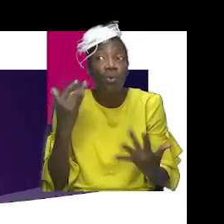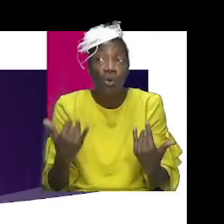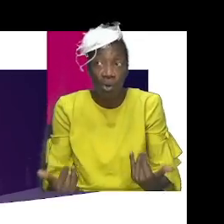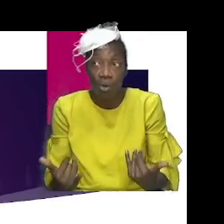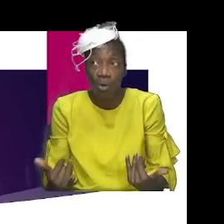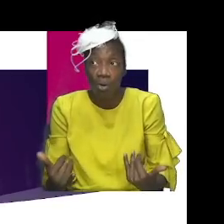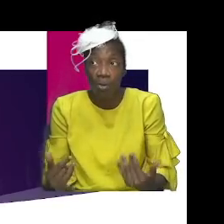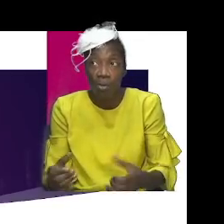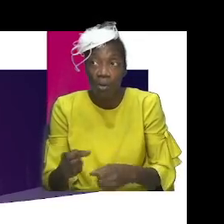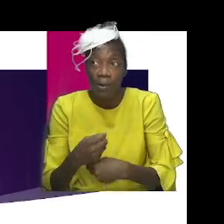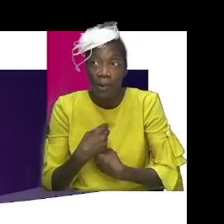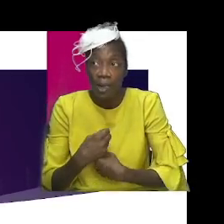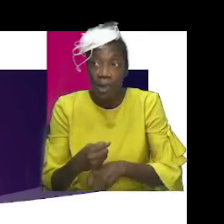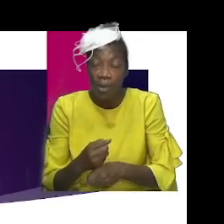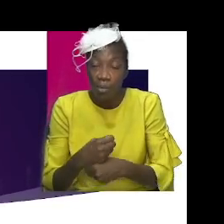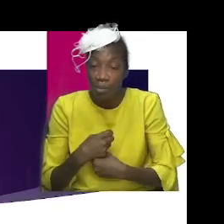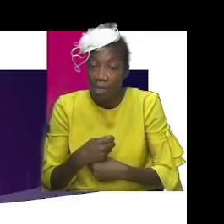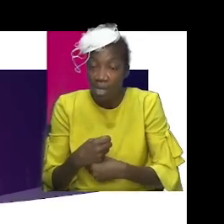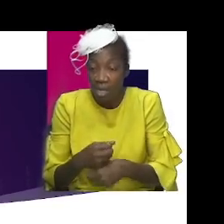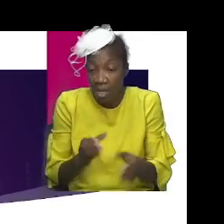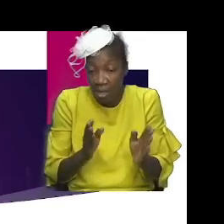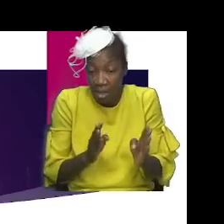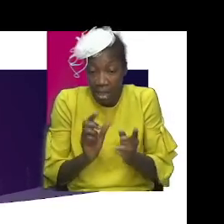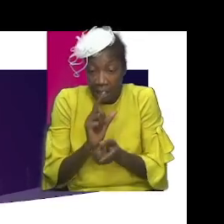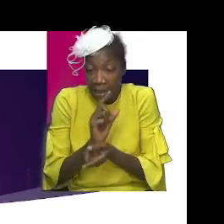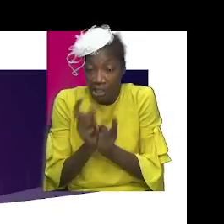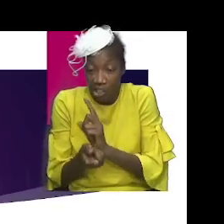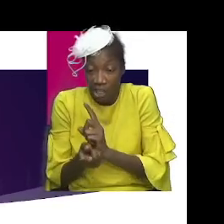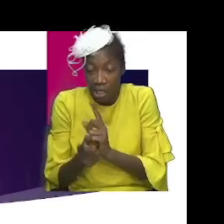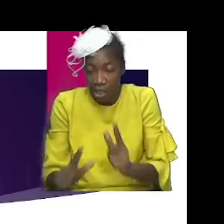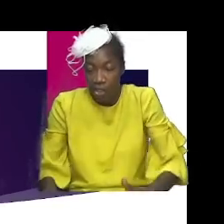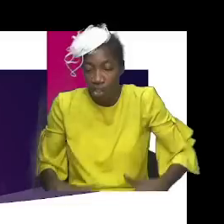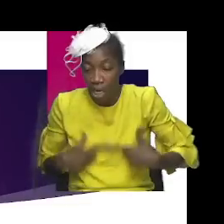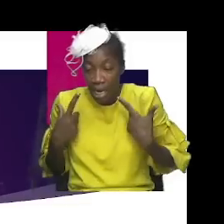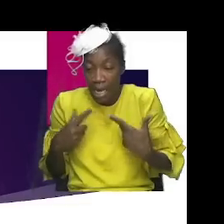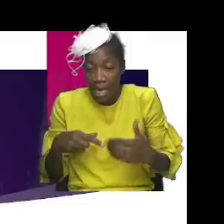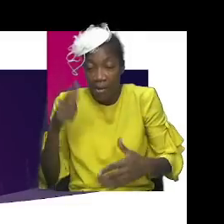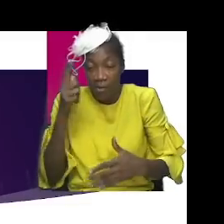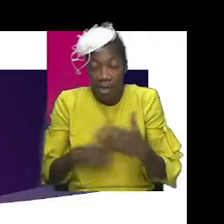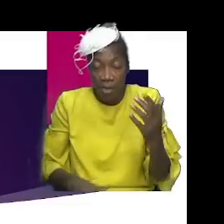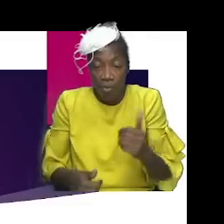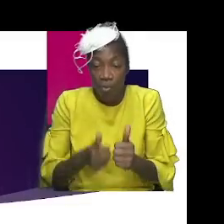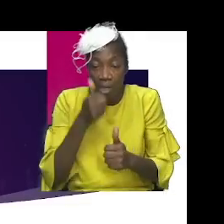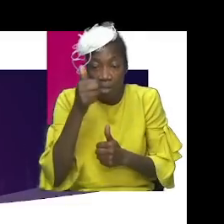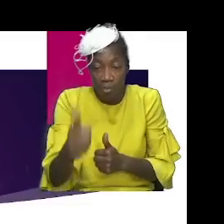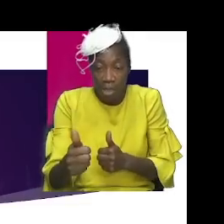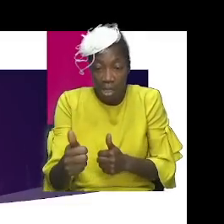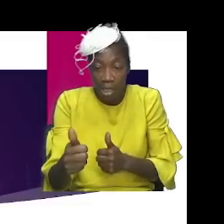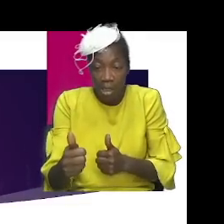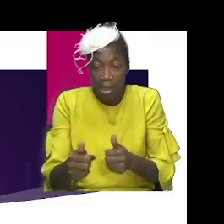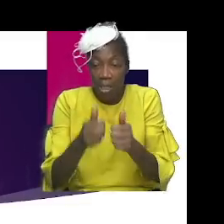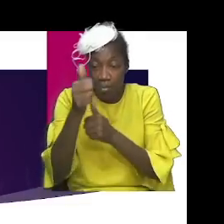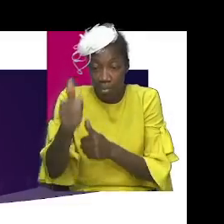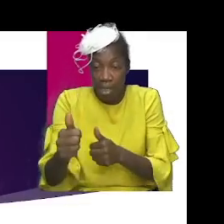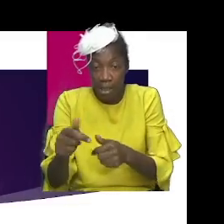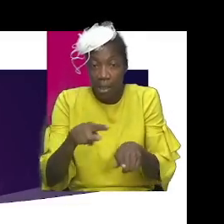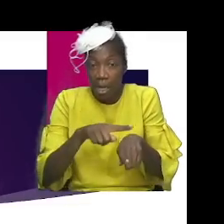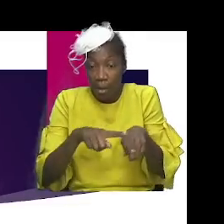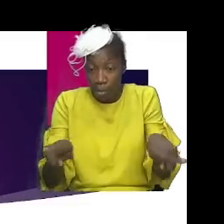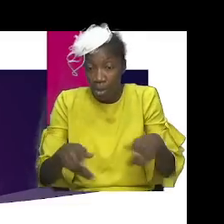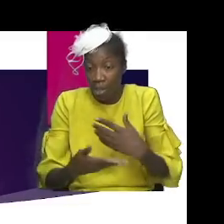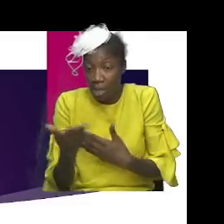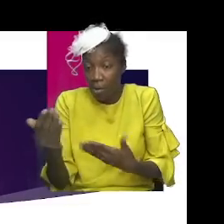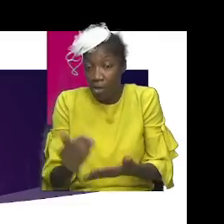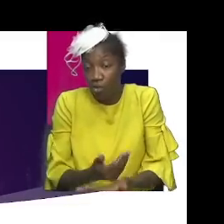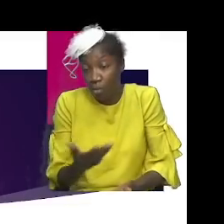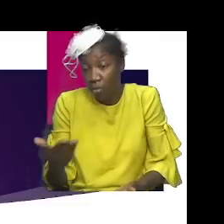can make adjustments to our lives. Now, what is past is past. Remember, God has forgiven sins. But there are some consequences that